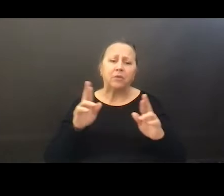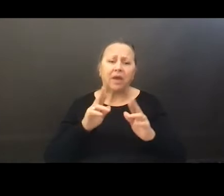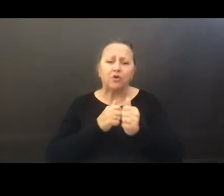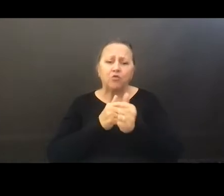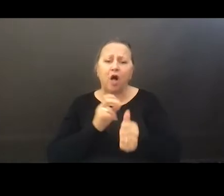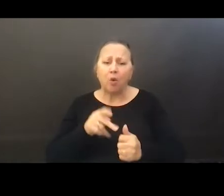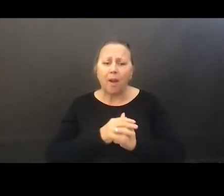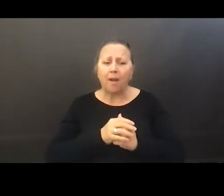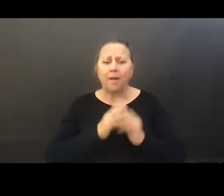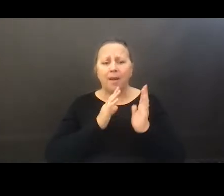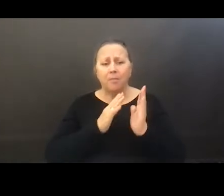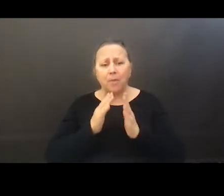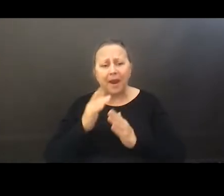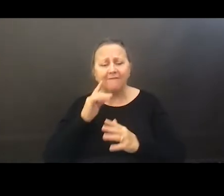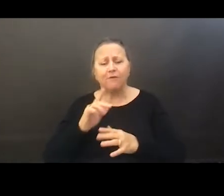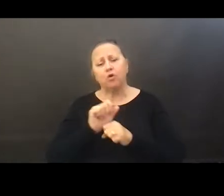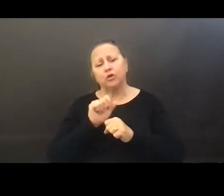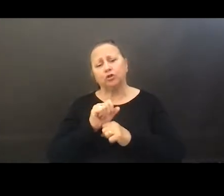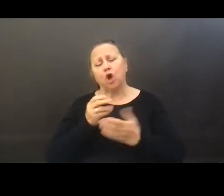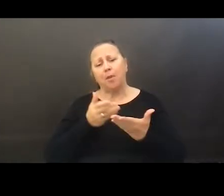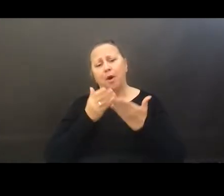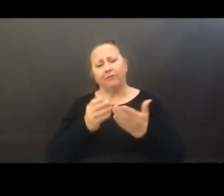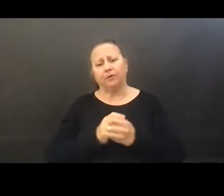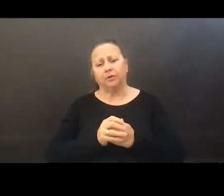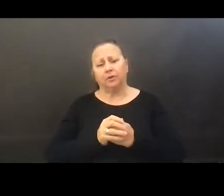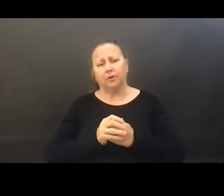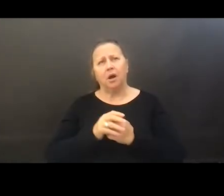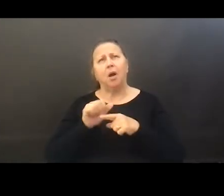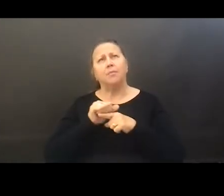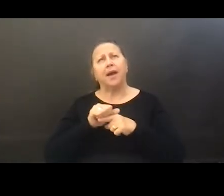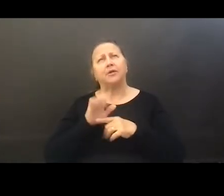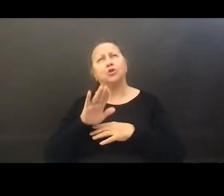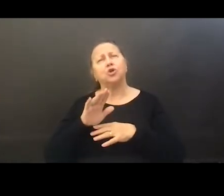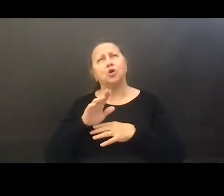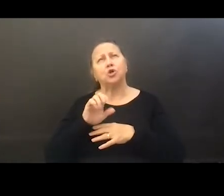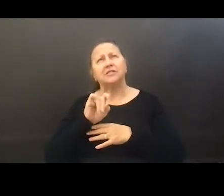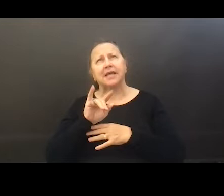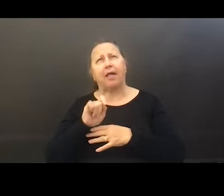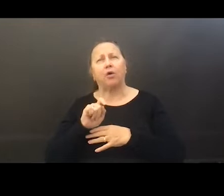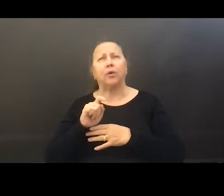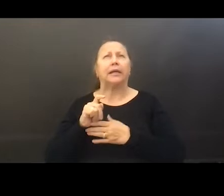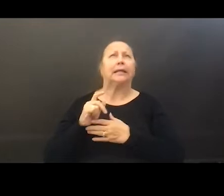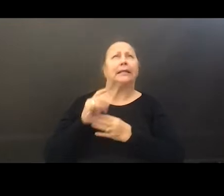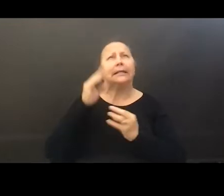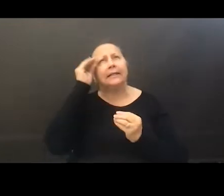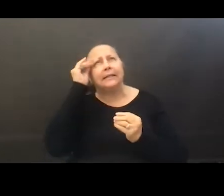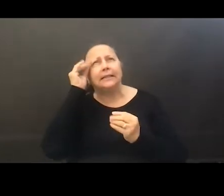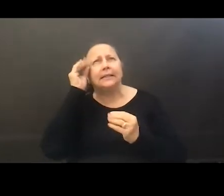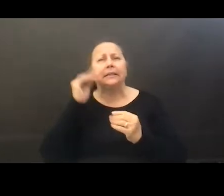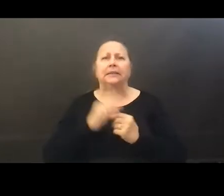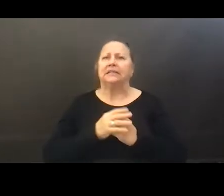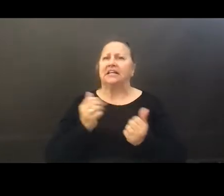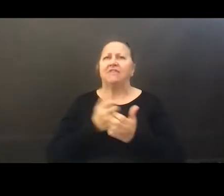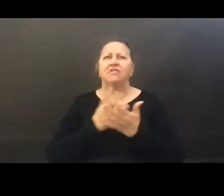offer and practice your salary negotiation. Know what you're worth, your education and skills and everything you gained from the interview,